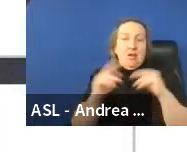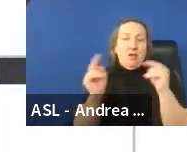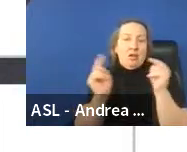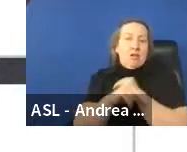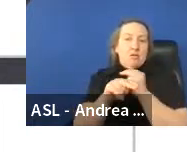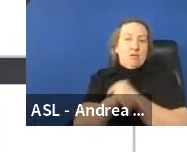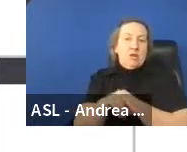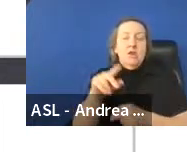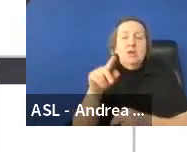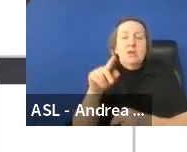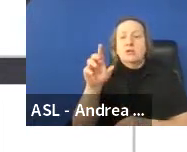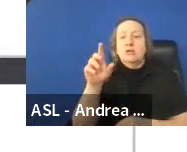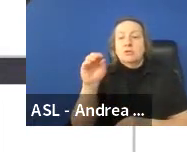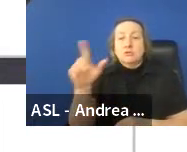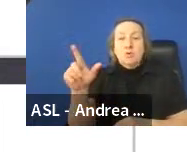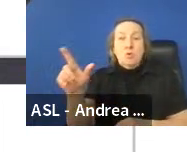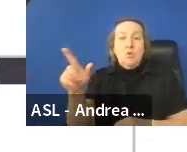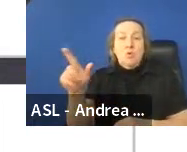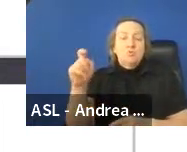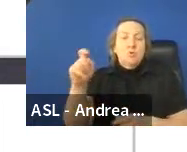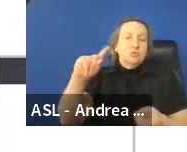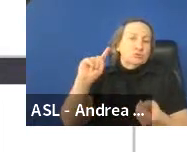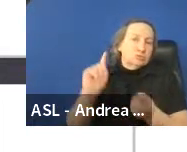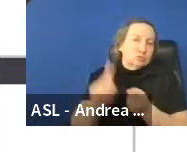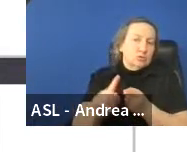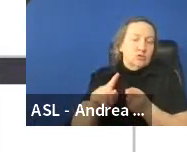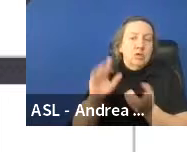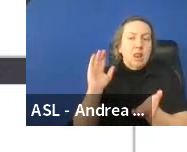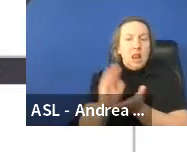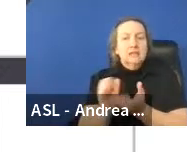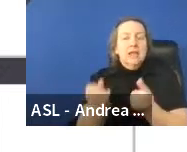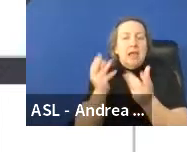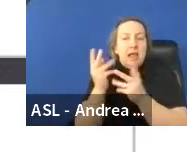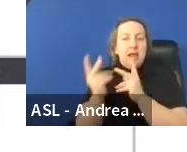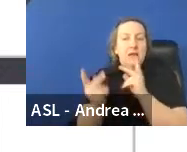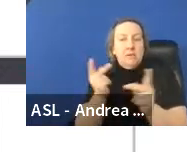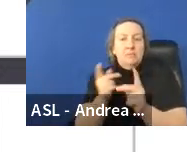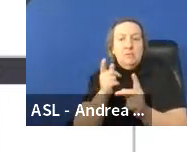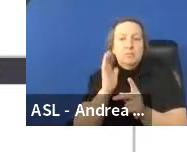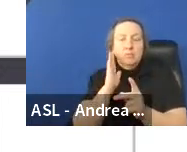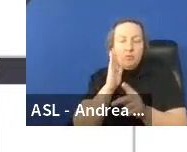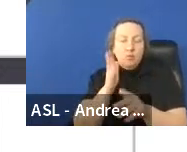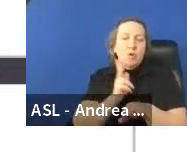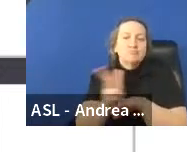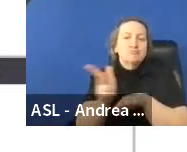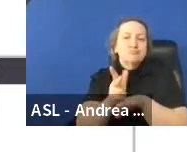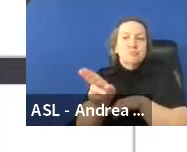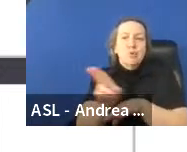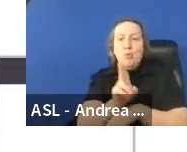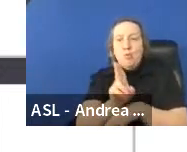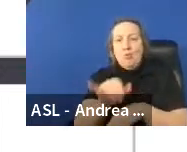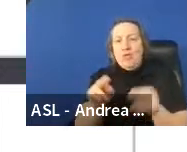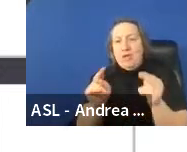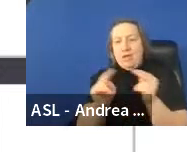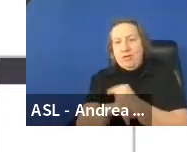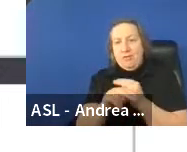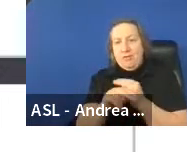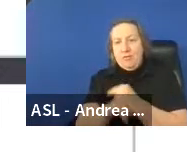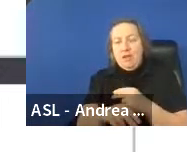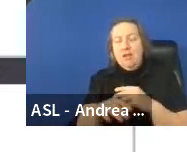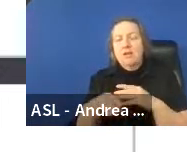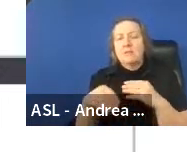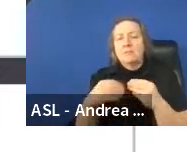to reduce the number of people that would otherwise drive on the highway and to provide a